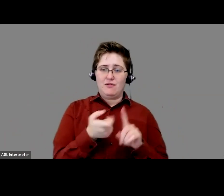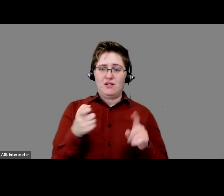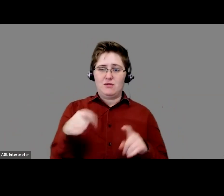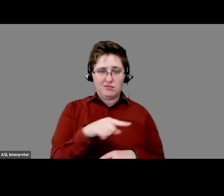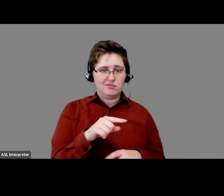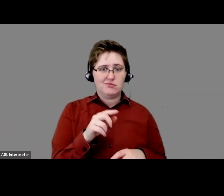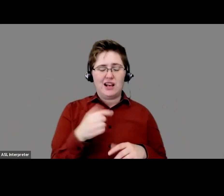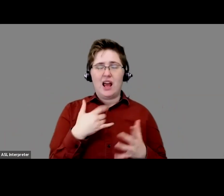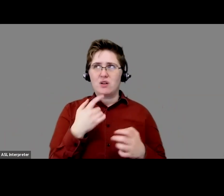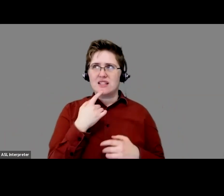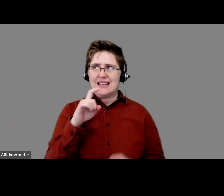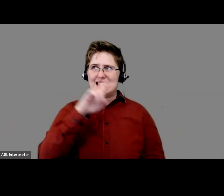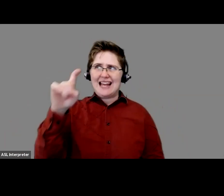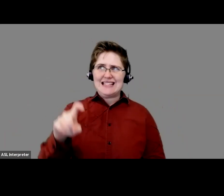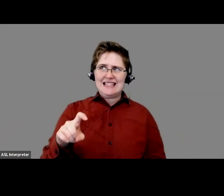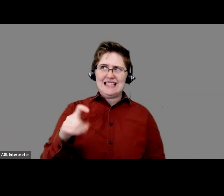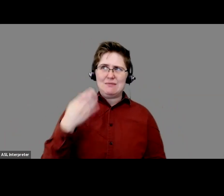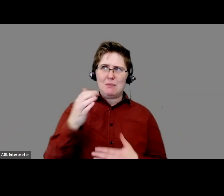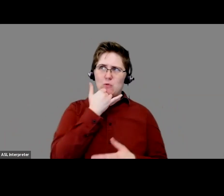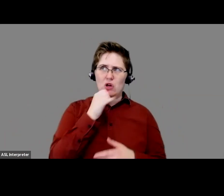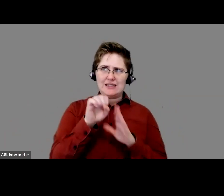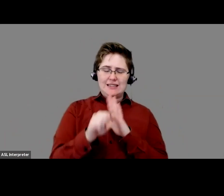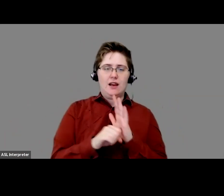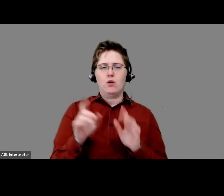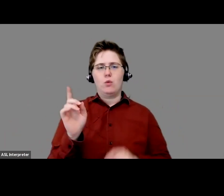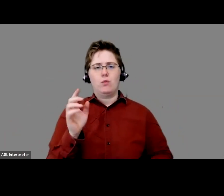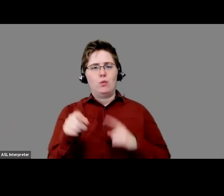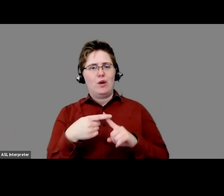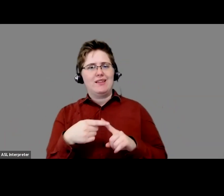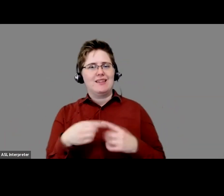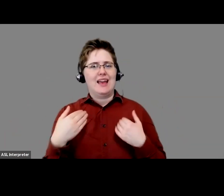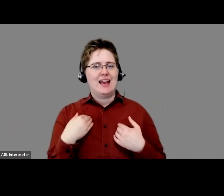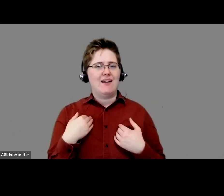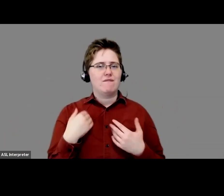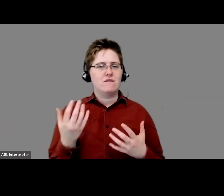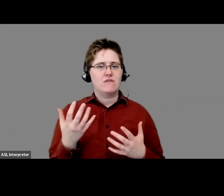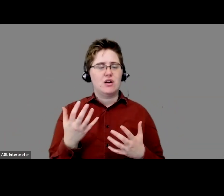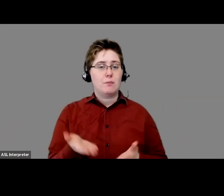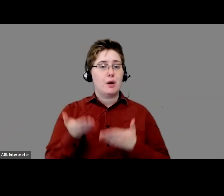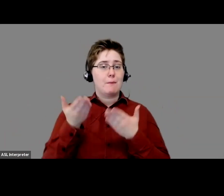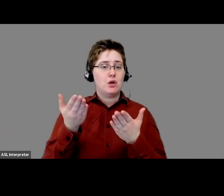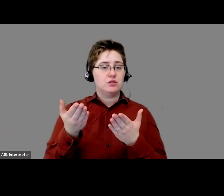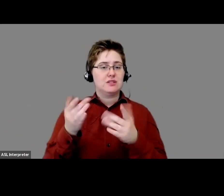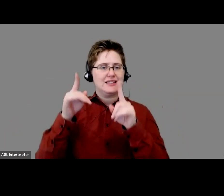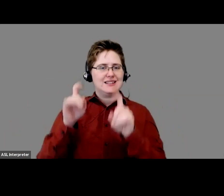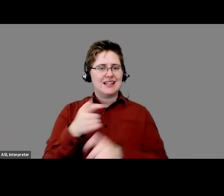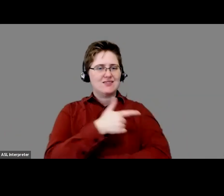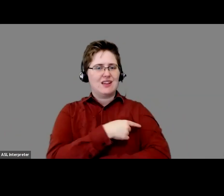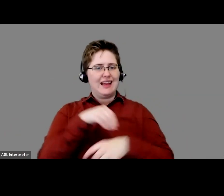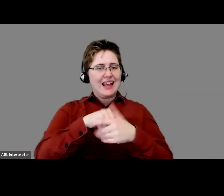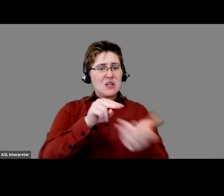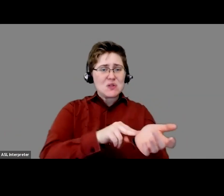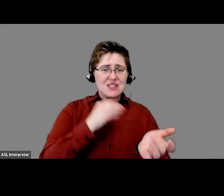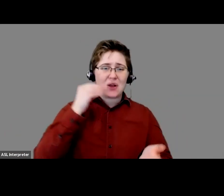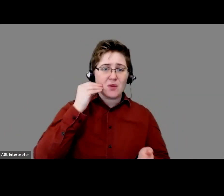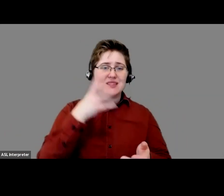and I want to say Texas, but that might not be the right state, where there was proposals to test vaccines in nursing homes